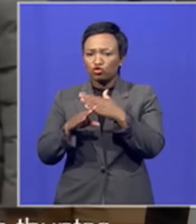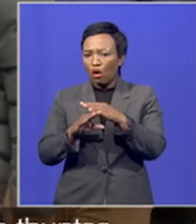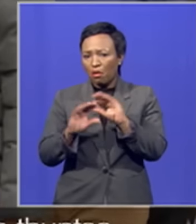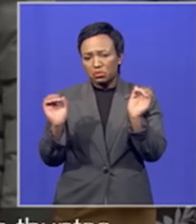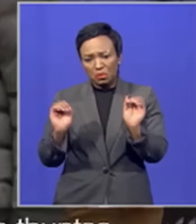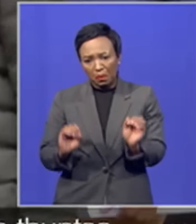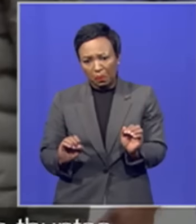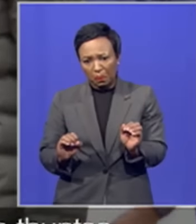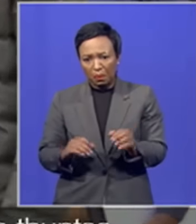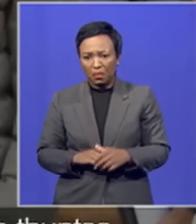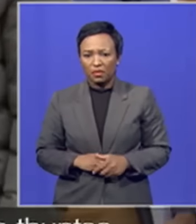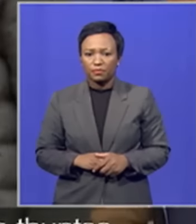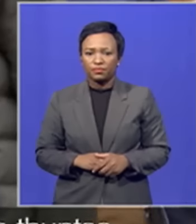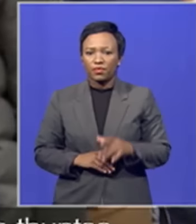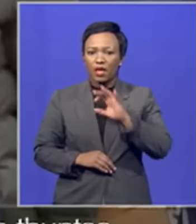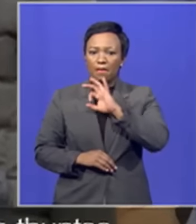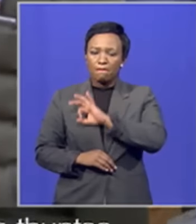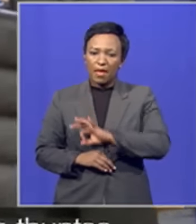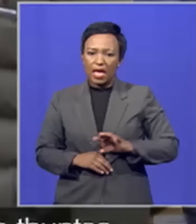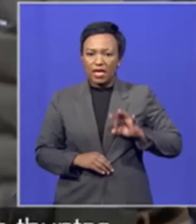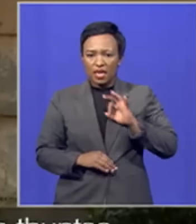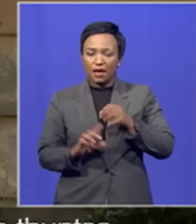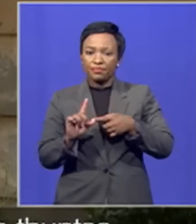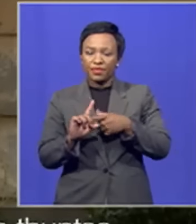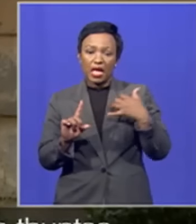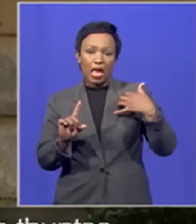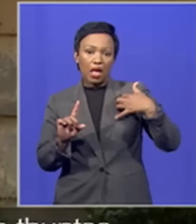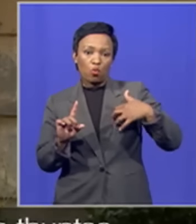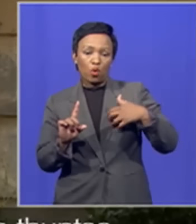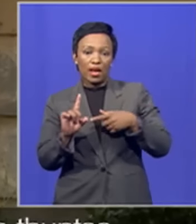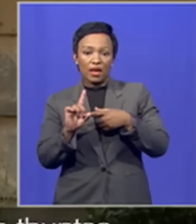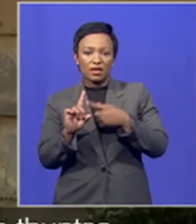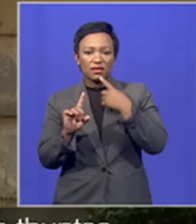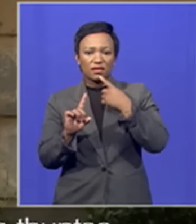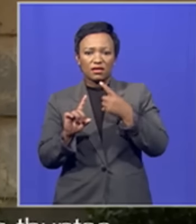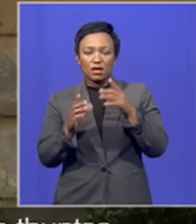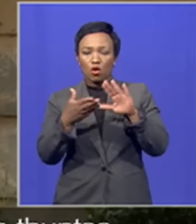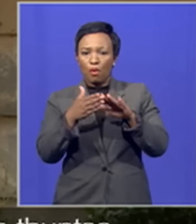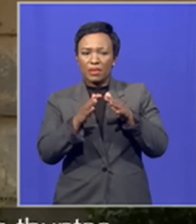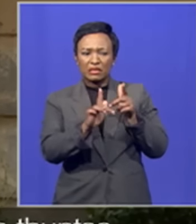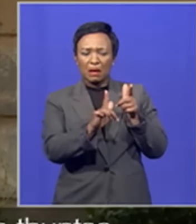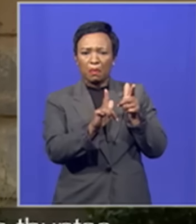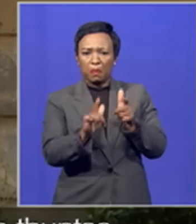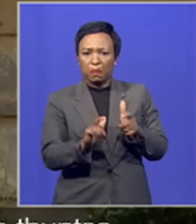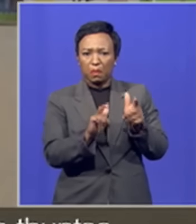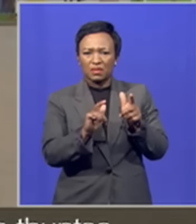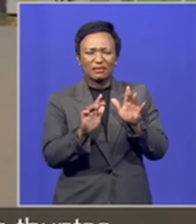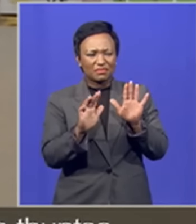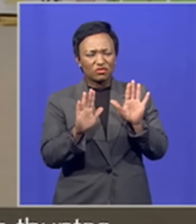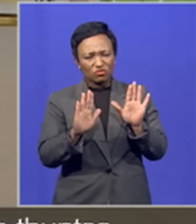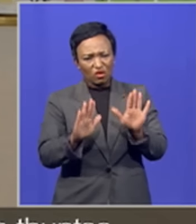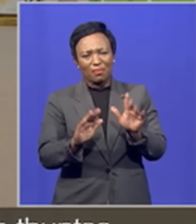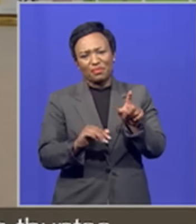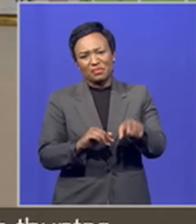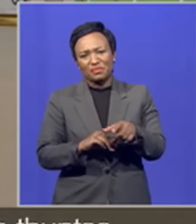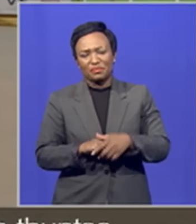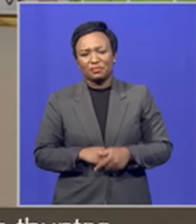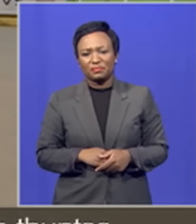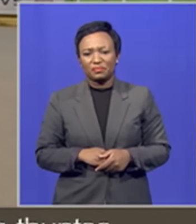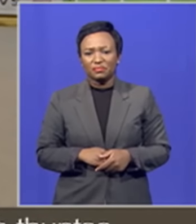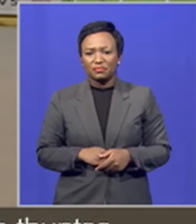them. Meyara wa nakwana wa Ekurhuleni o ikuetse gore go bolawa ga baagi go khutlisiwe kwa kgaolong eo. It does